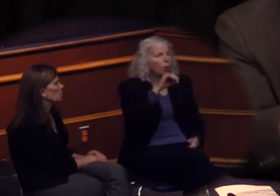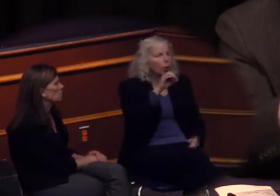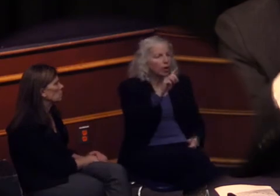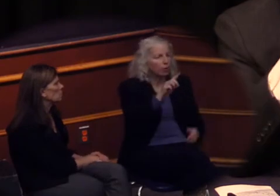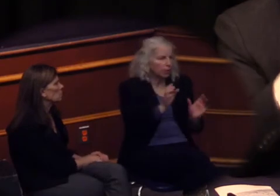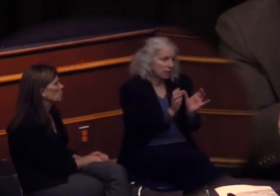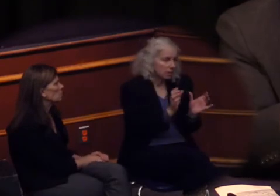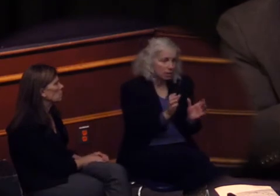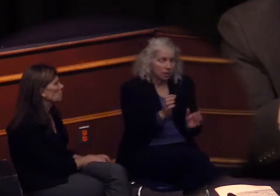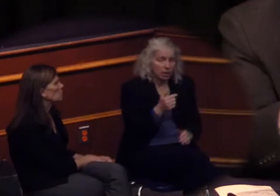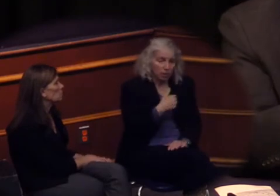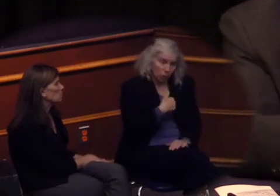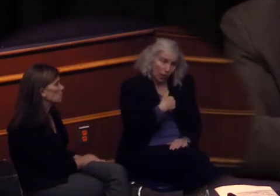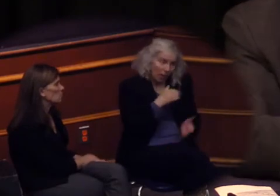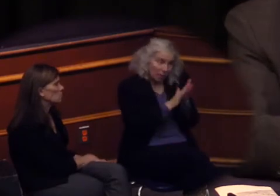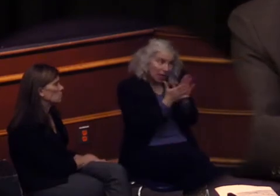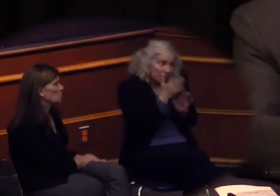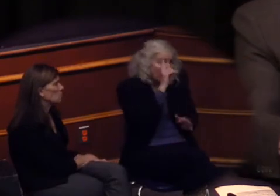approach as governor.